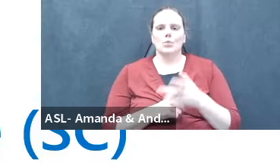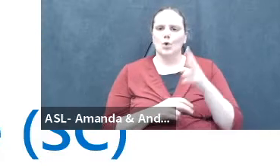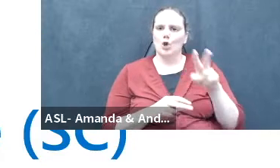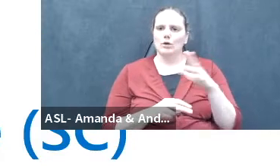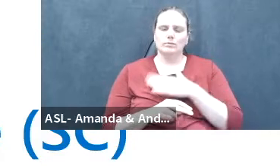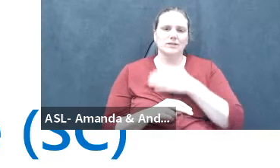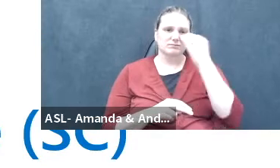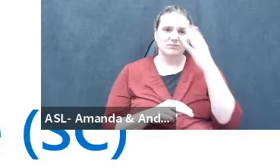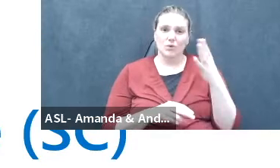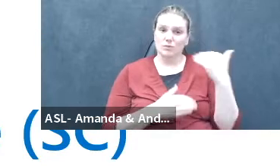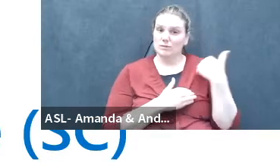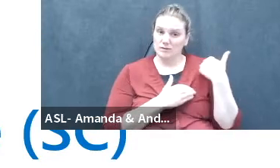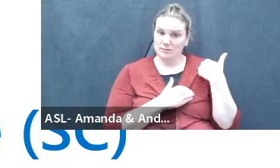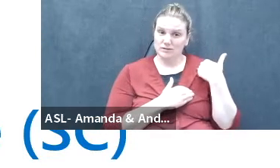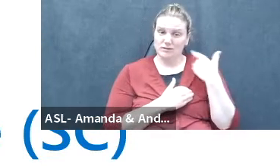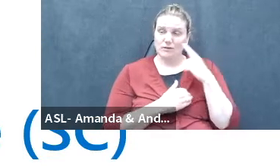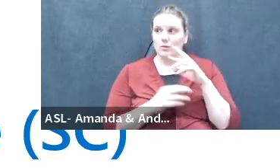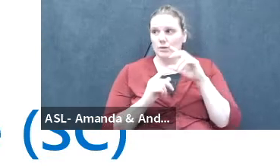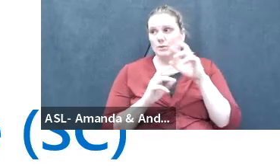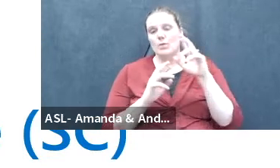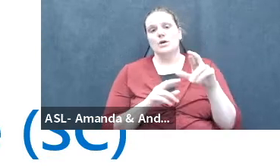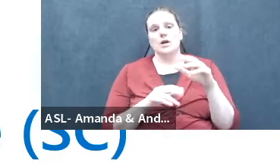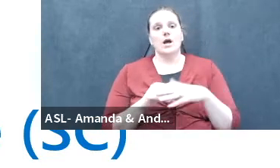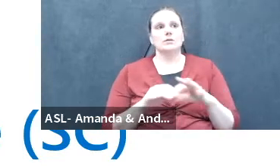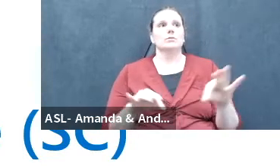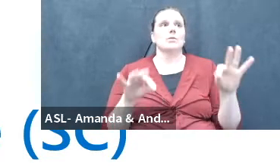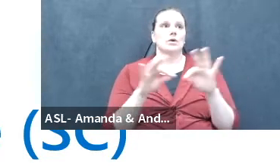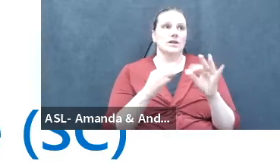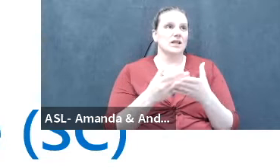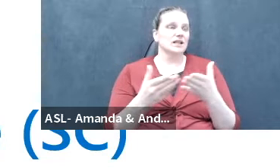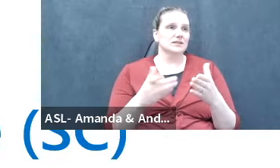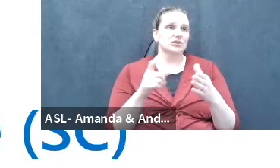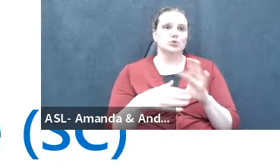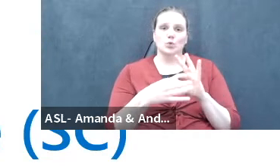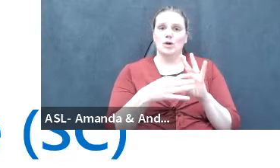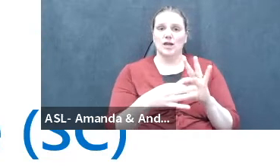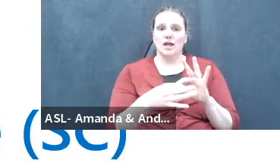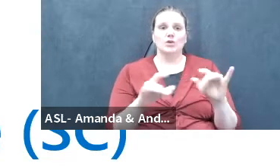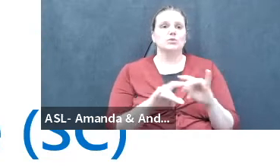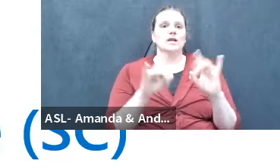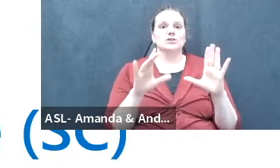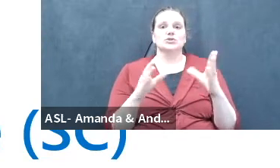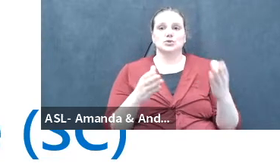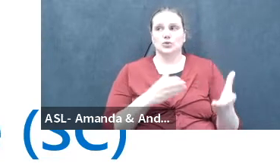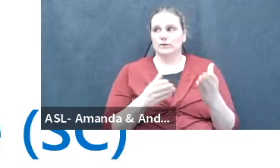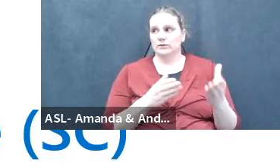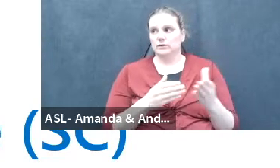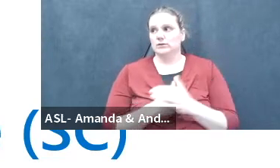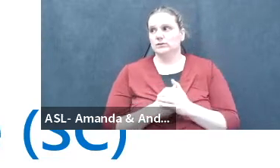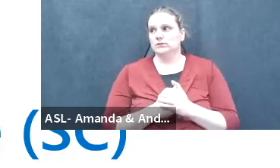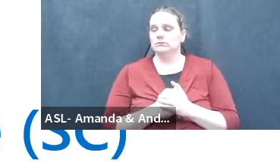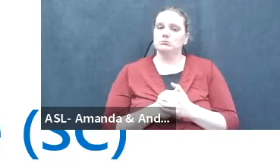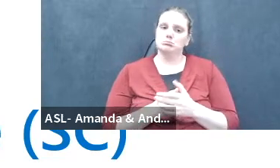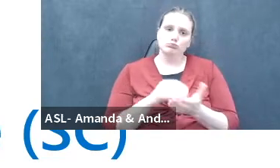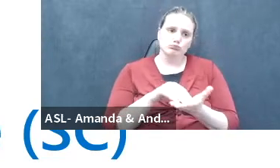note the responsibility of reporting on key components needed to coordinate crisis services, including bed